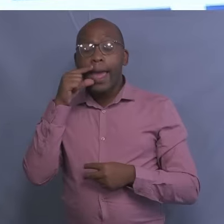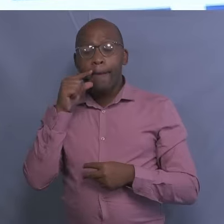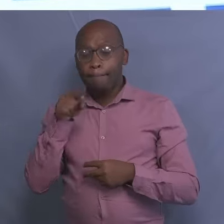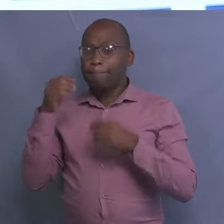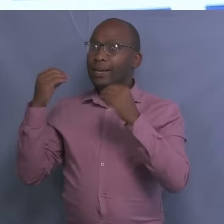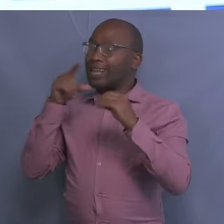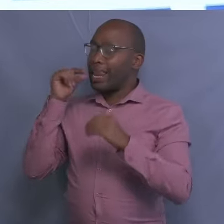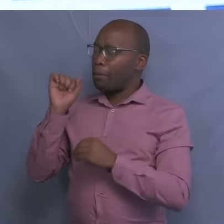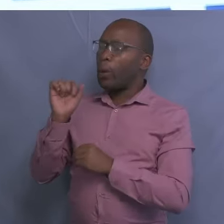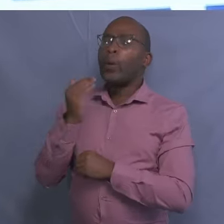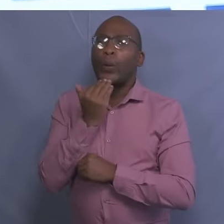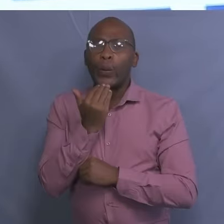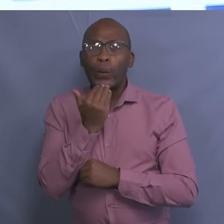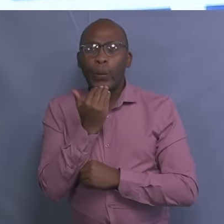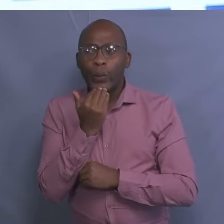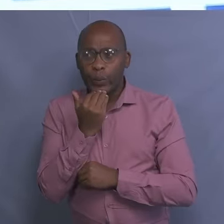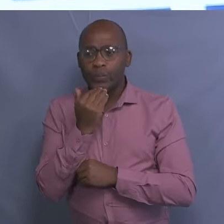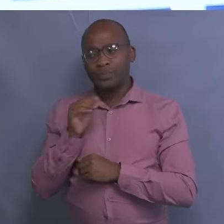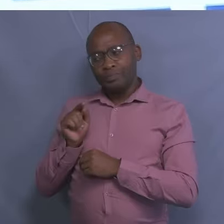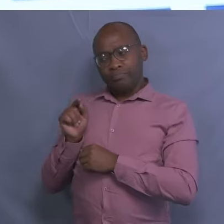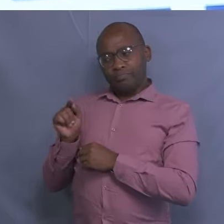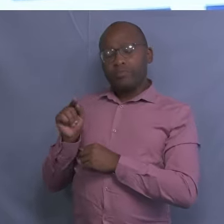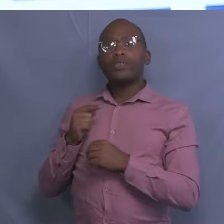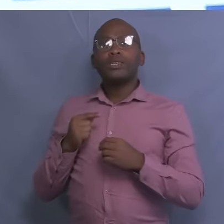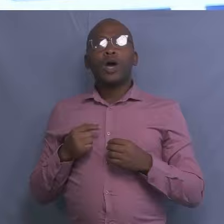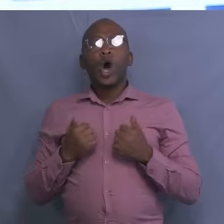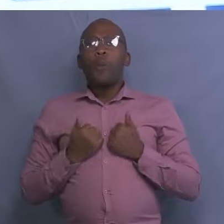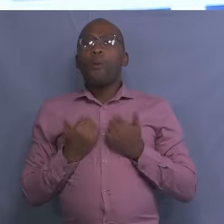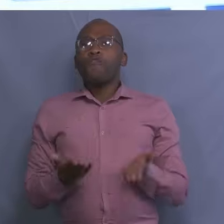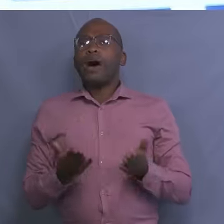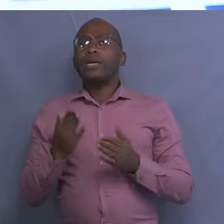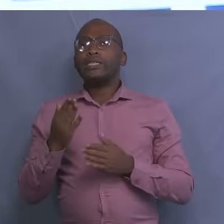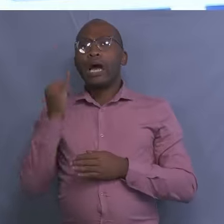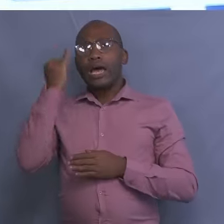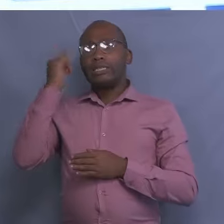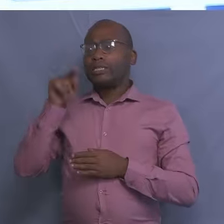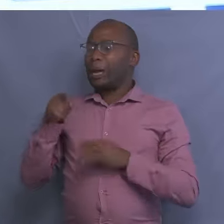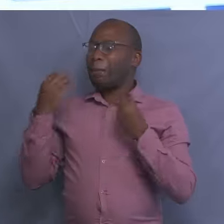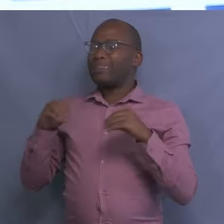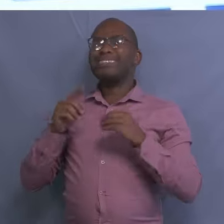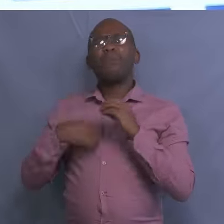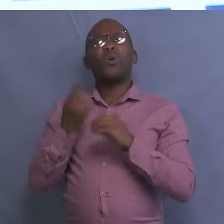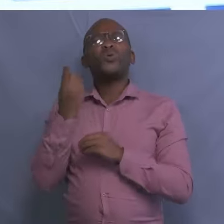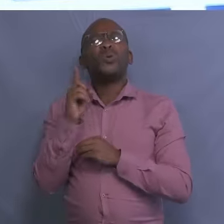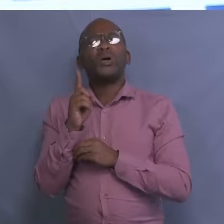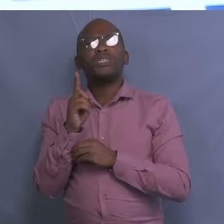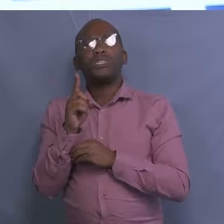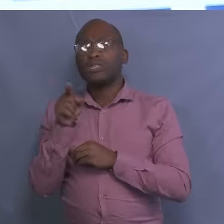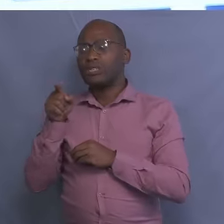the first thing that gives an idea of a business. The name will make consumer